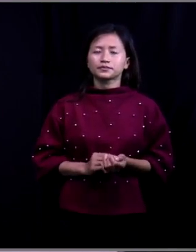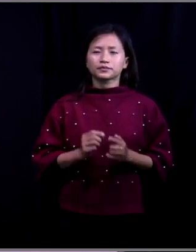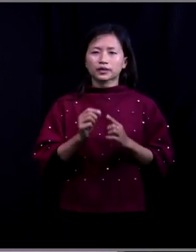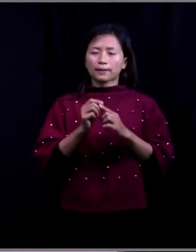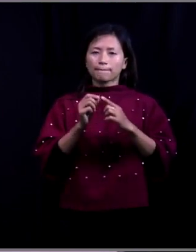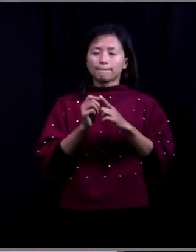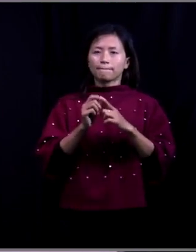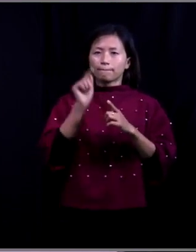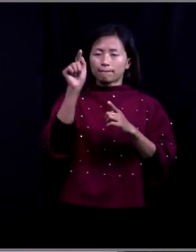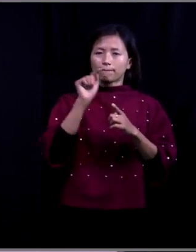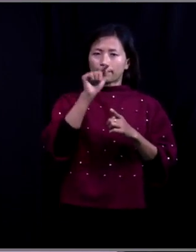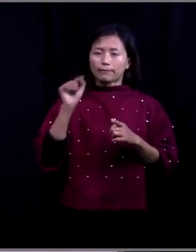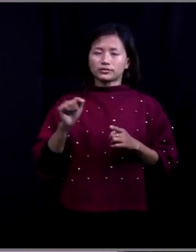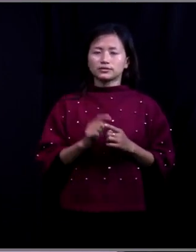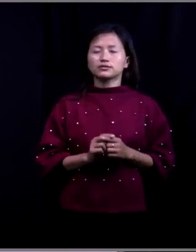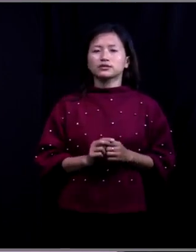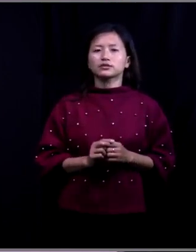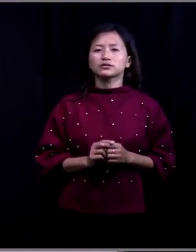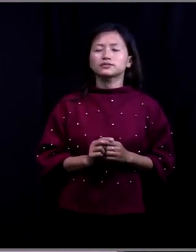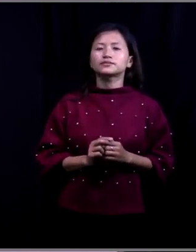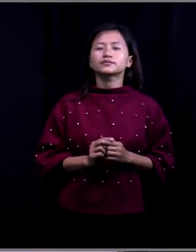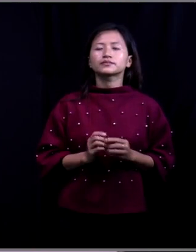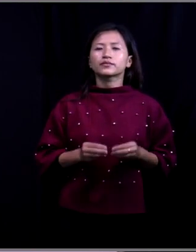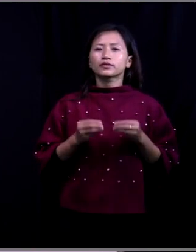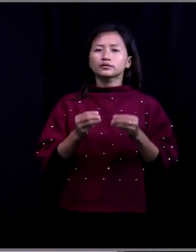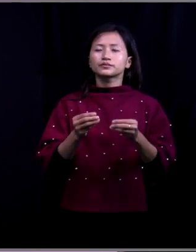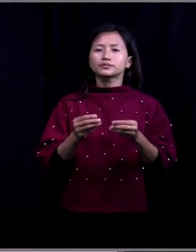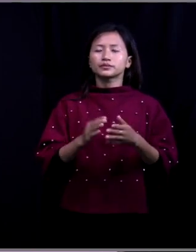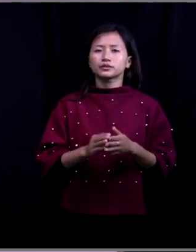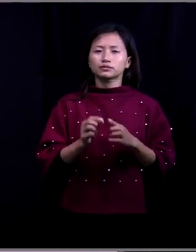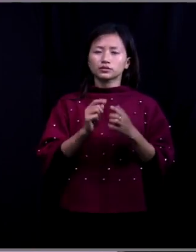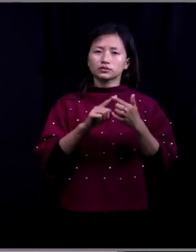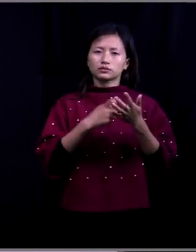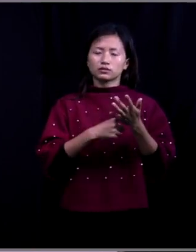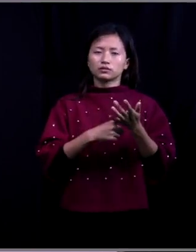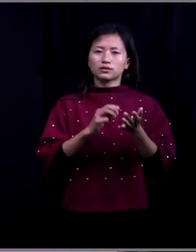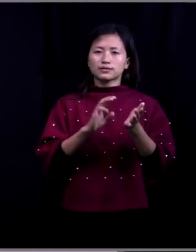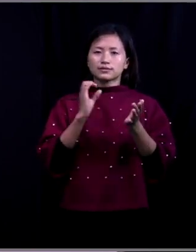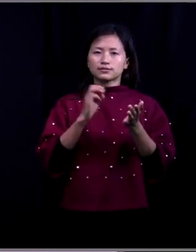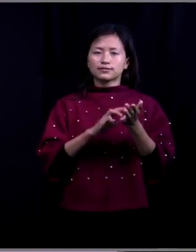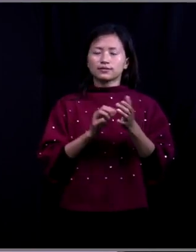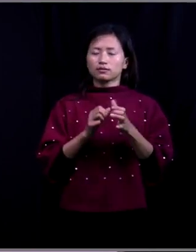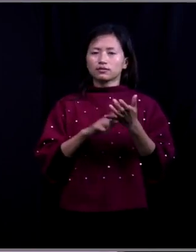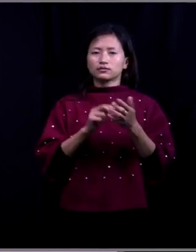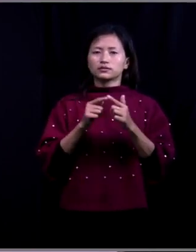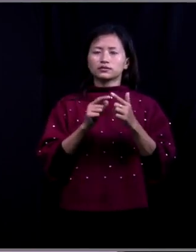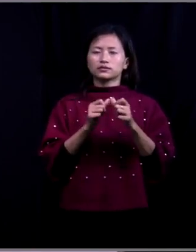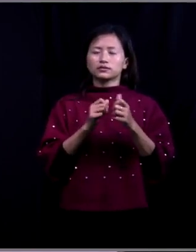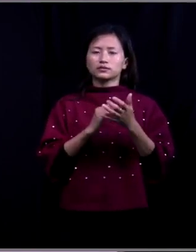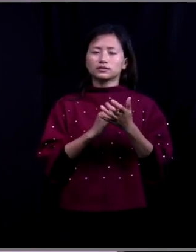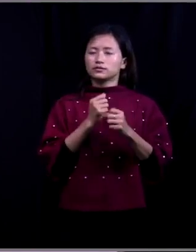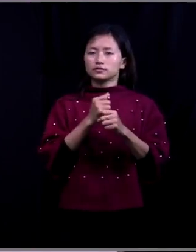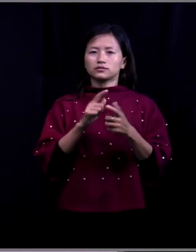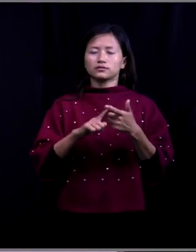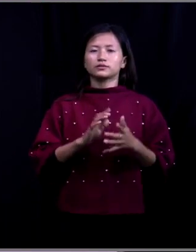Percentage composition is in fact just the mass percentage of each element